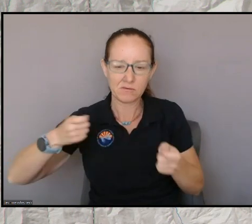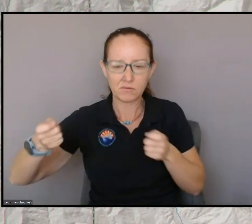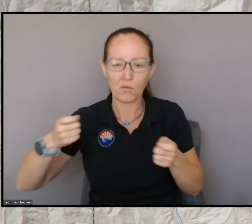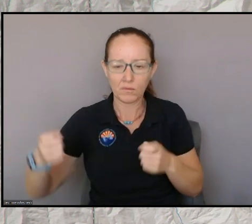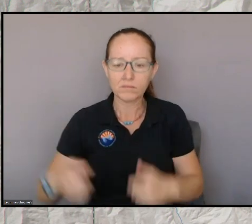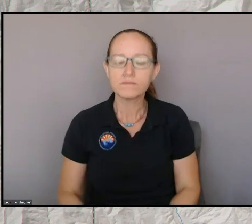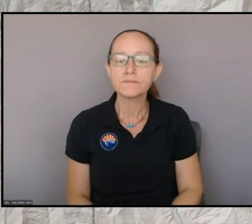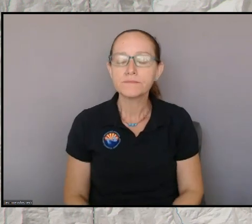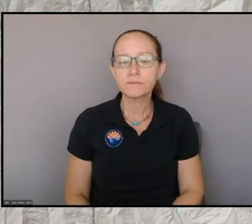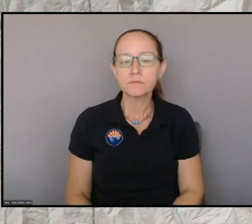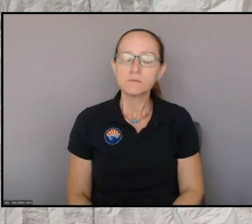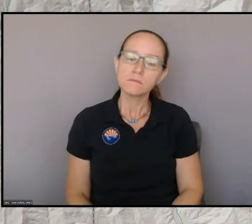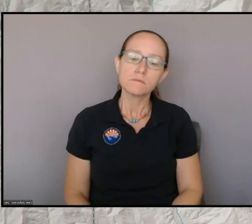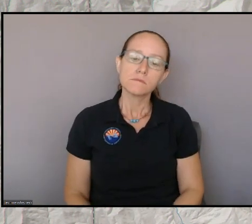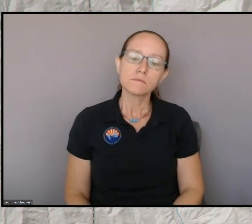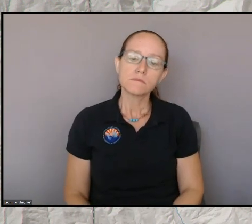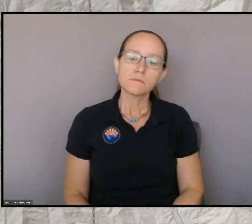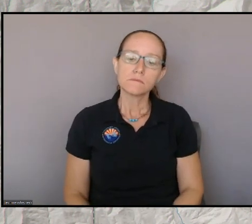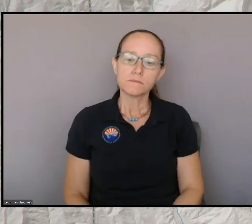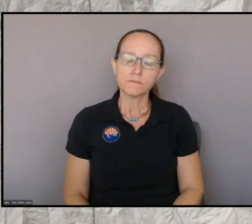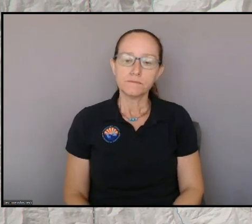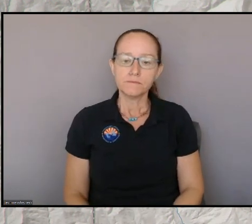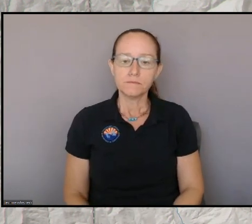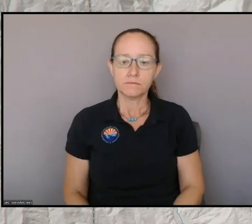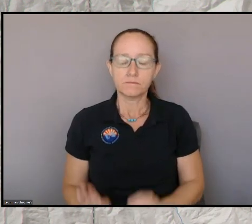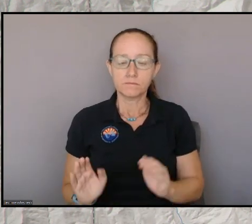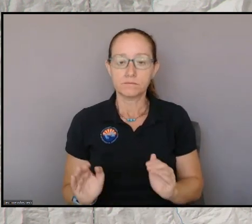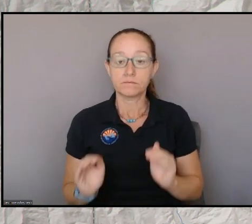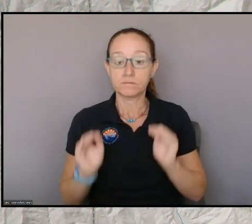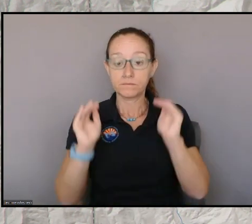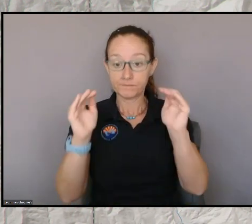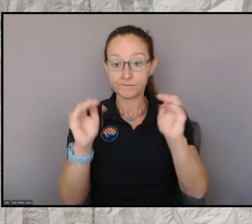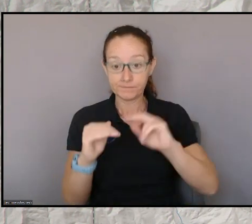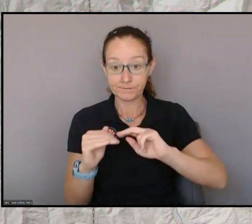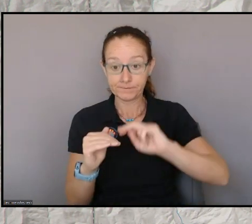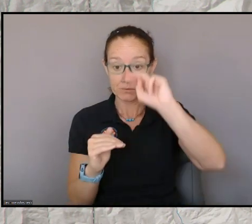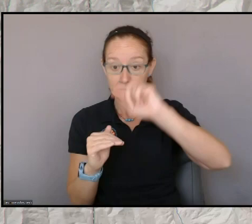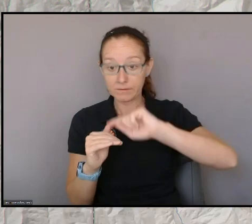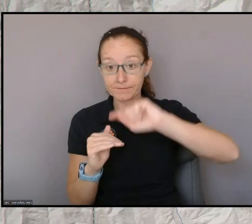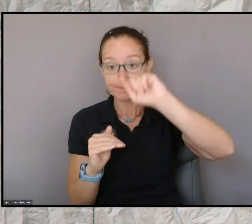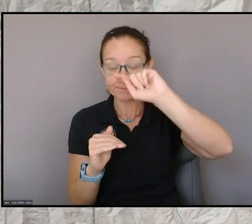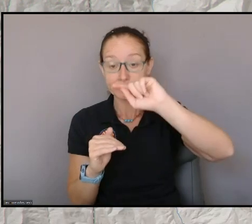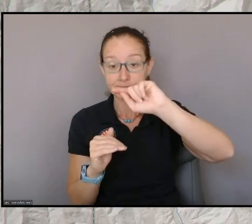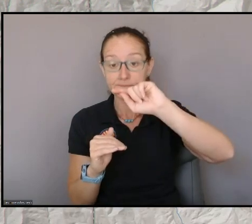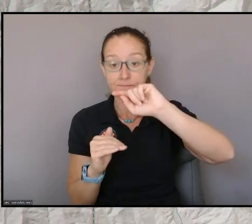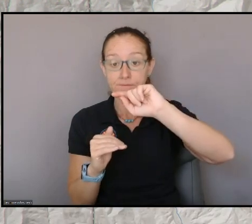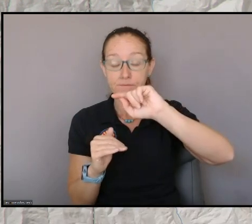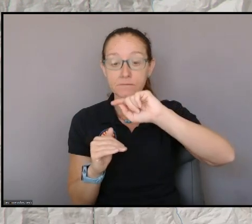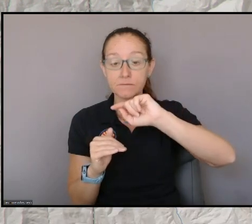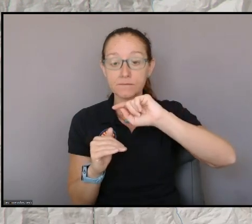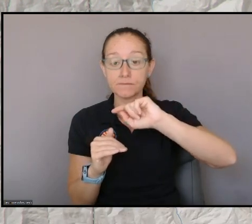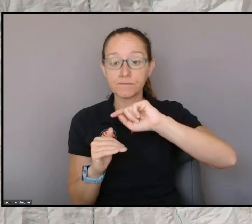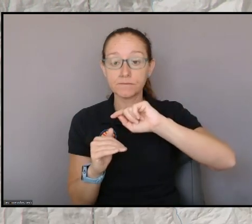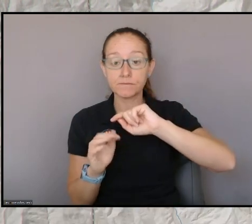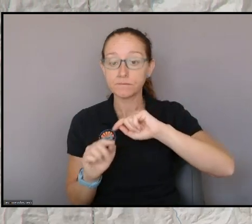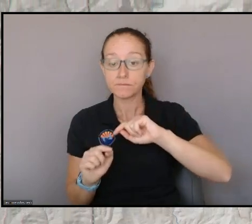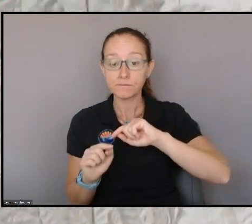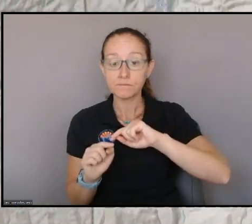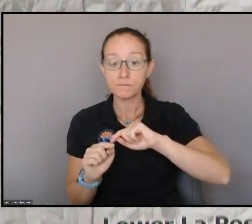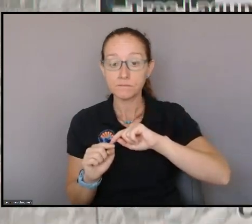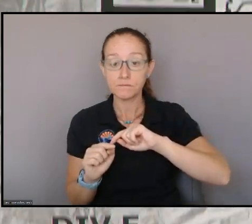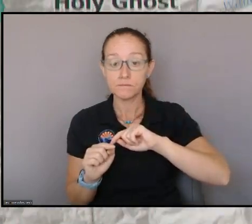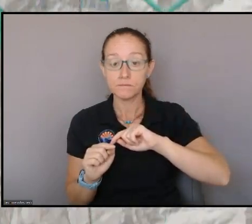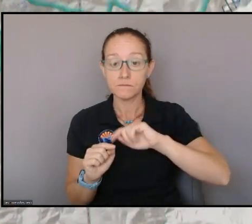we move kind of north of those little areas there, we saw that predominant smoke coming up into the